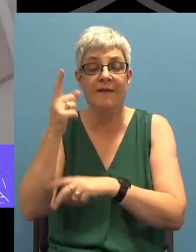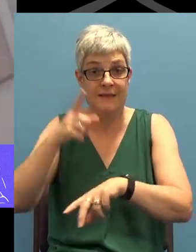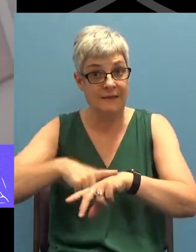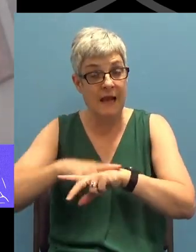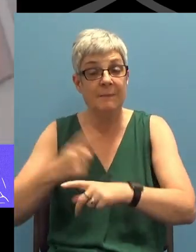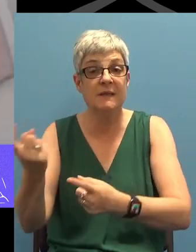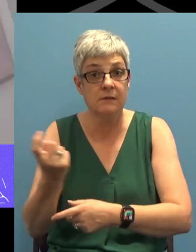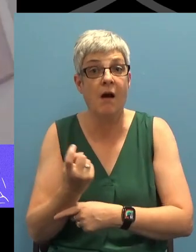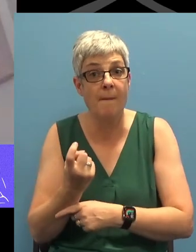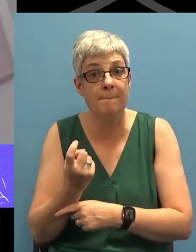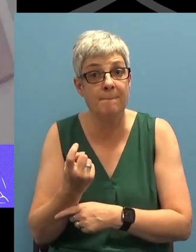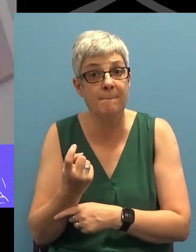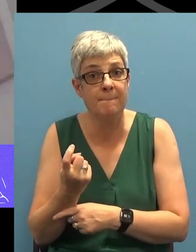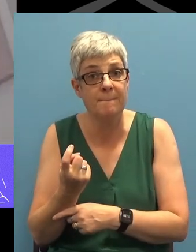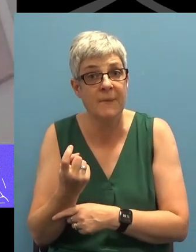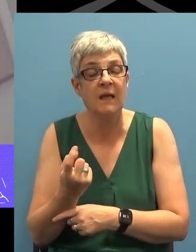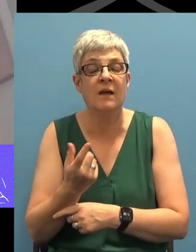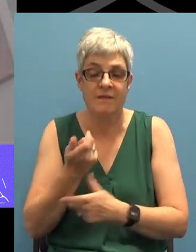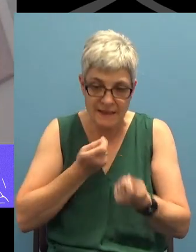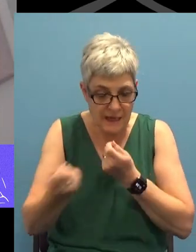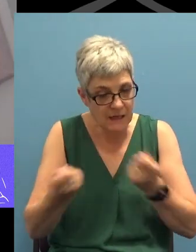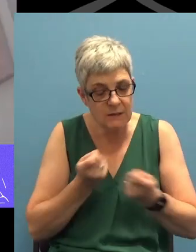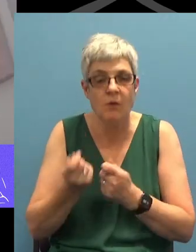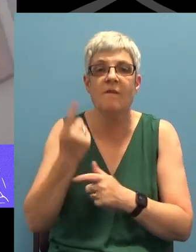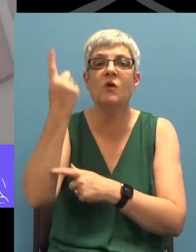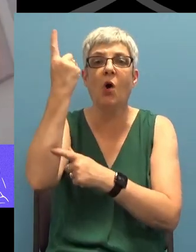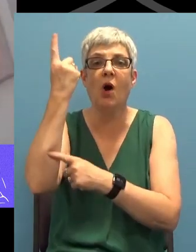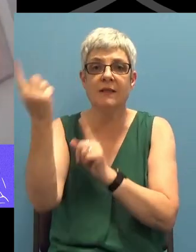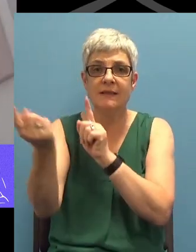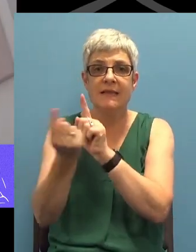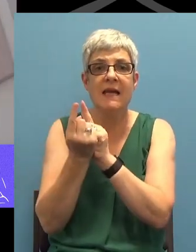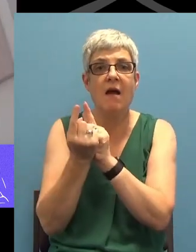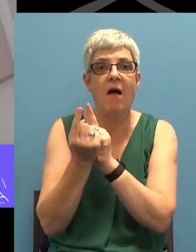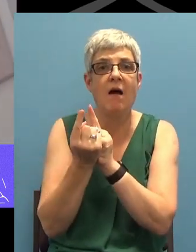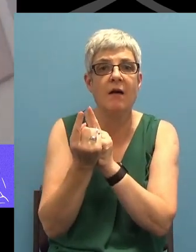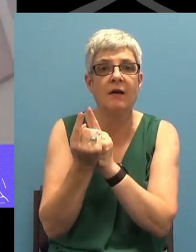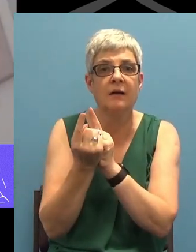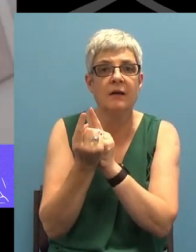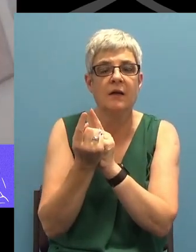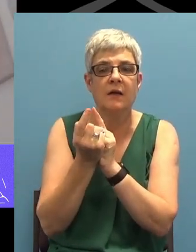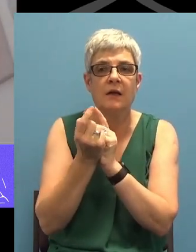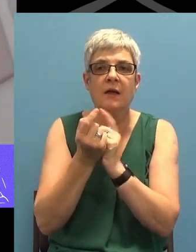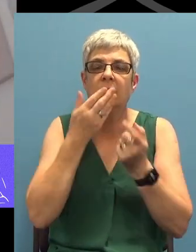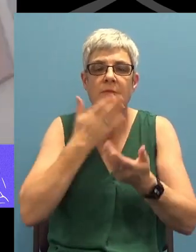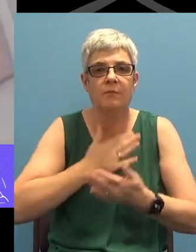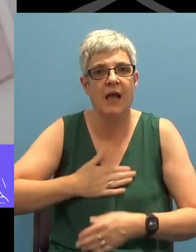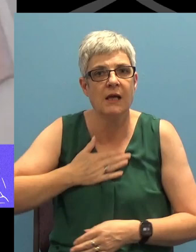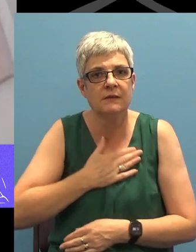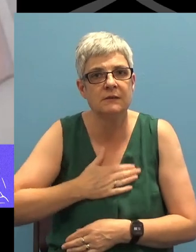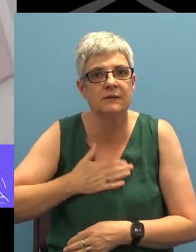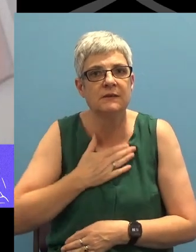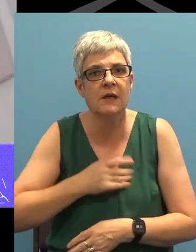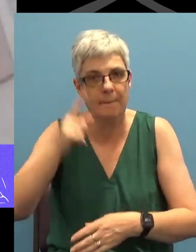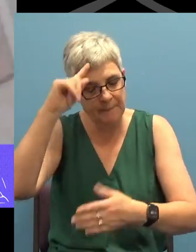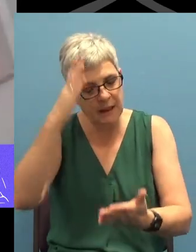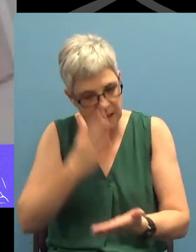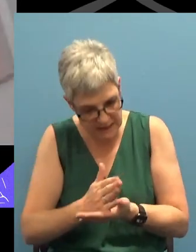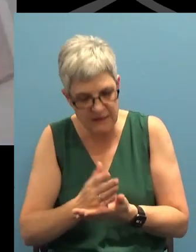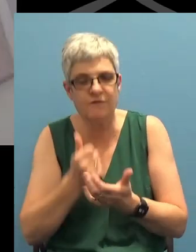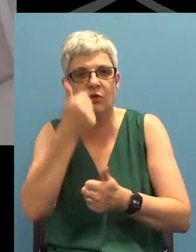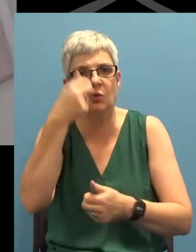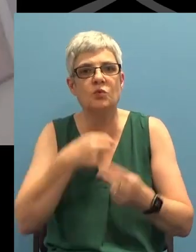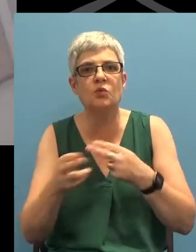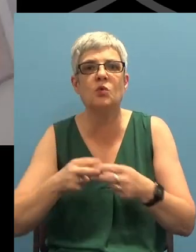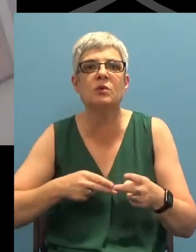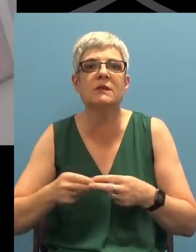has come," he said. "The kingdom of God is near. Repent and believe the good